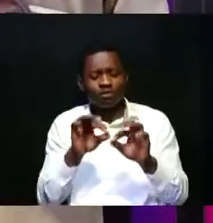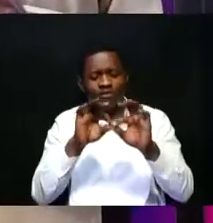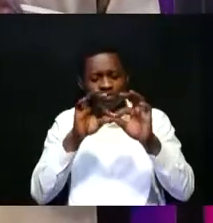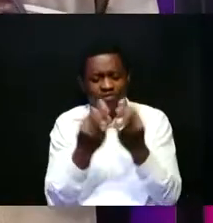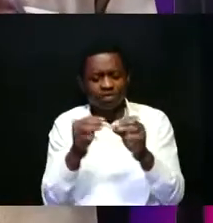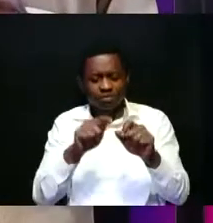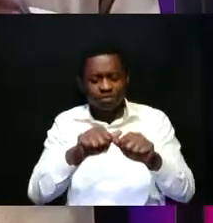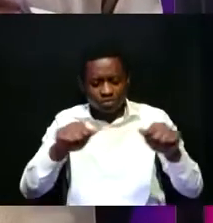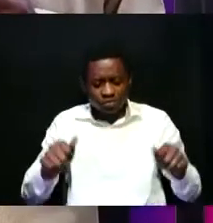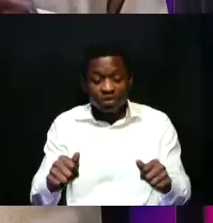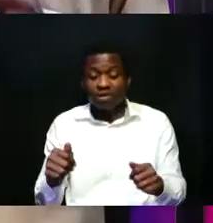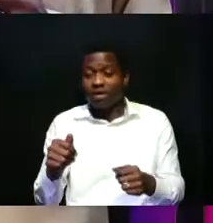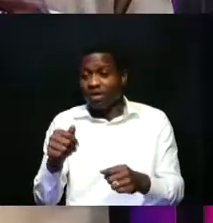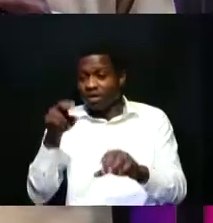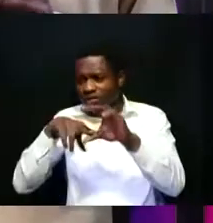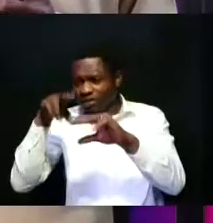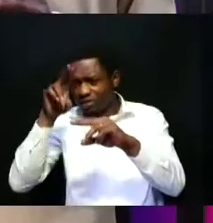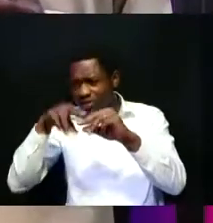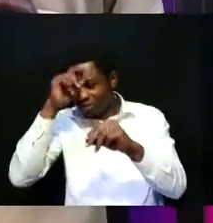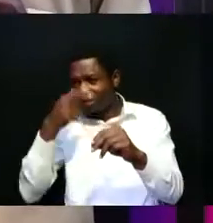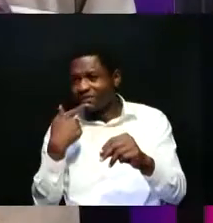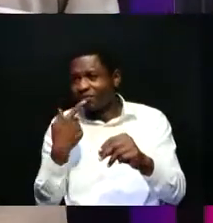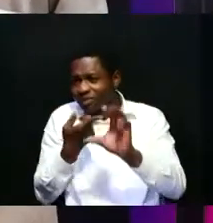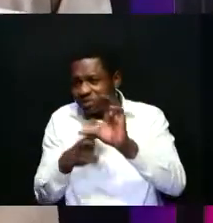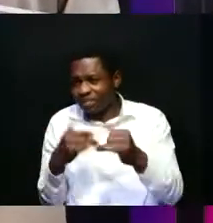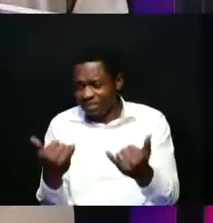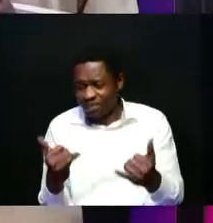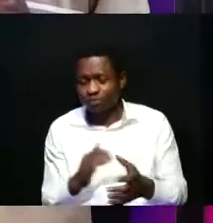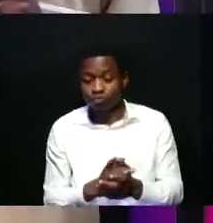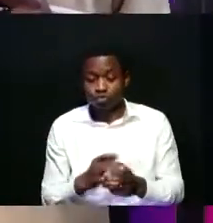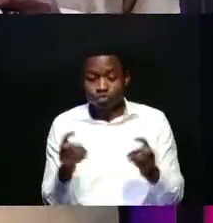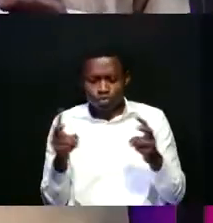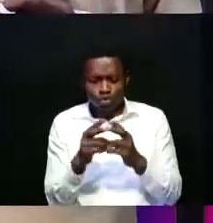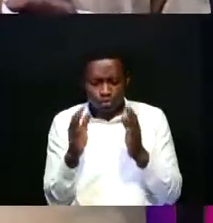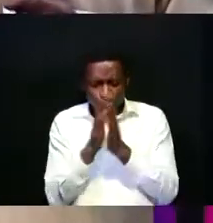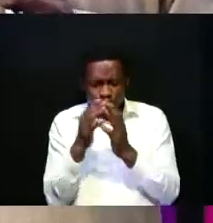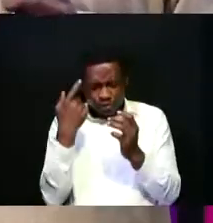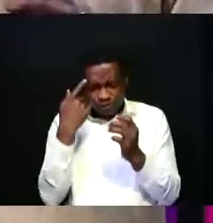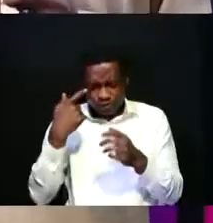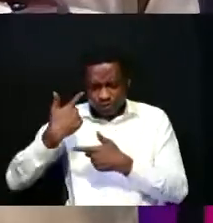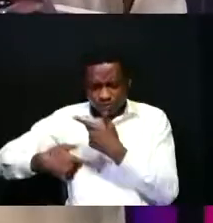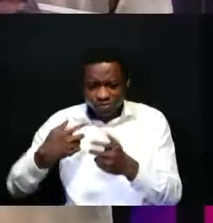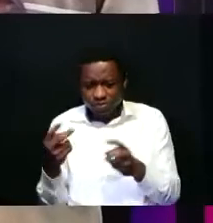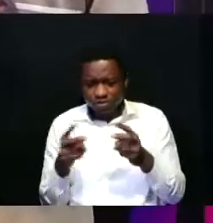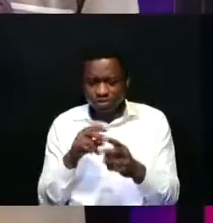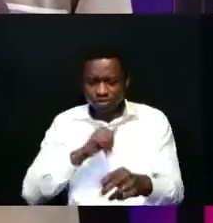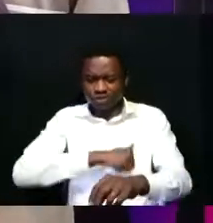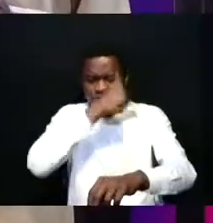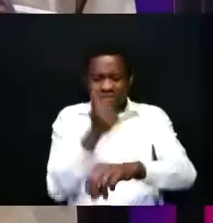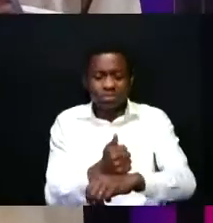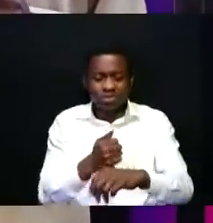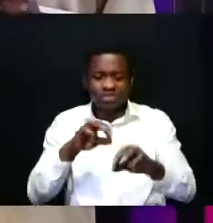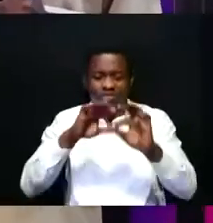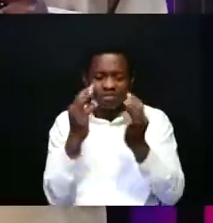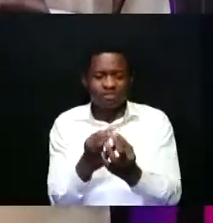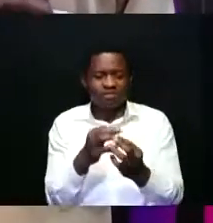now. So we are praying for grace to establish family altar in every